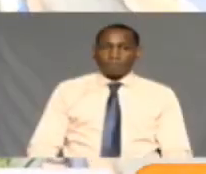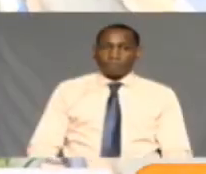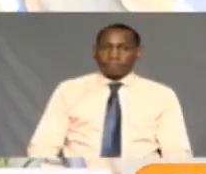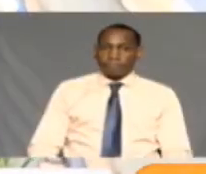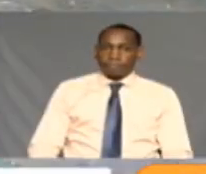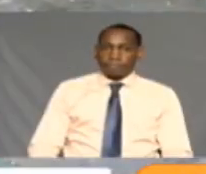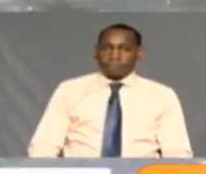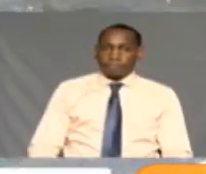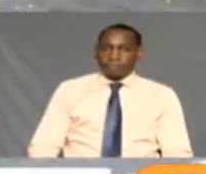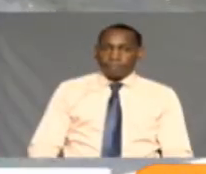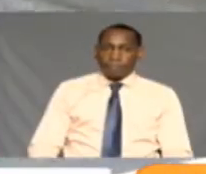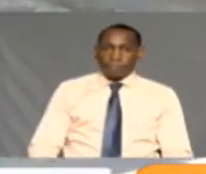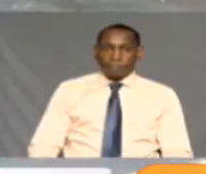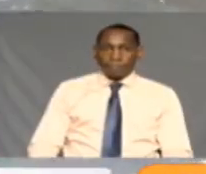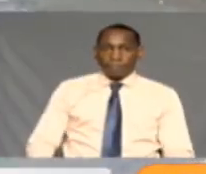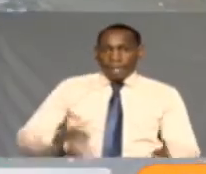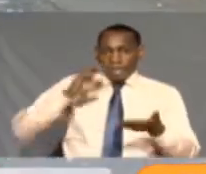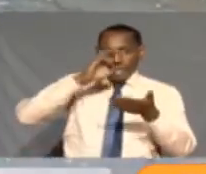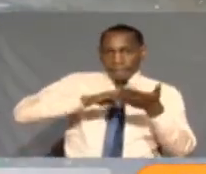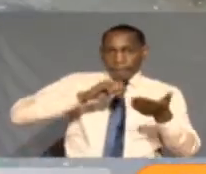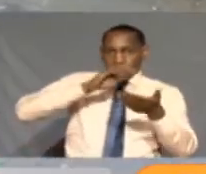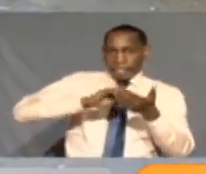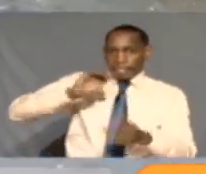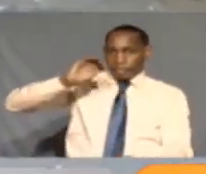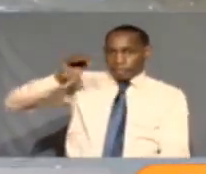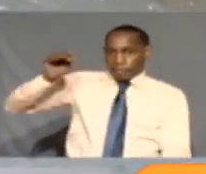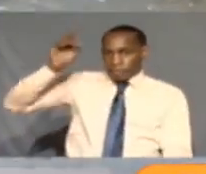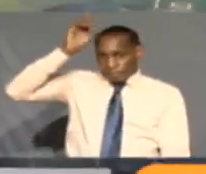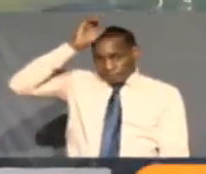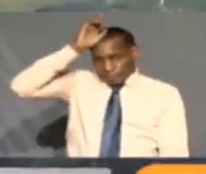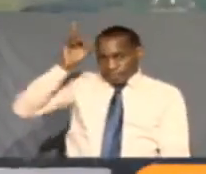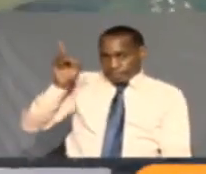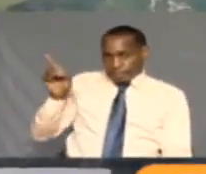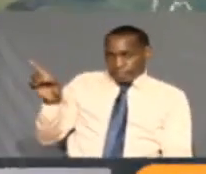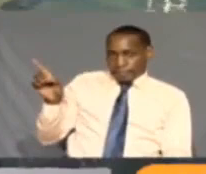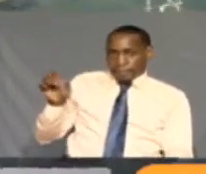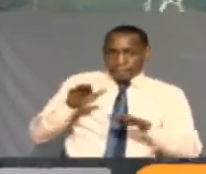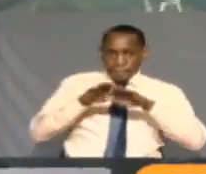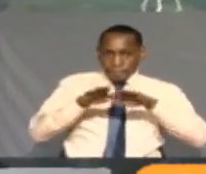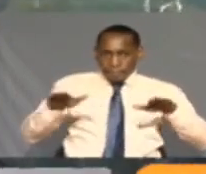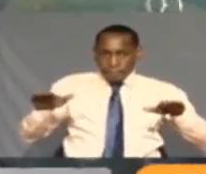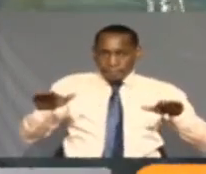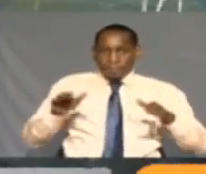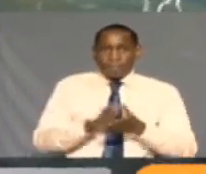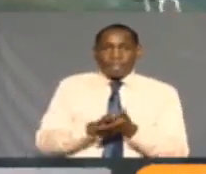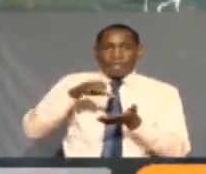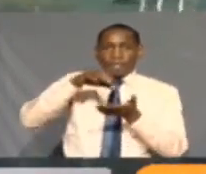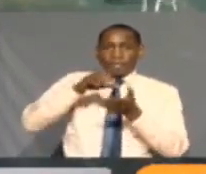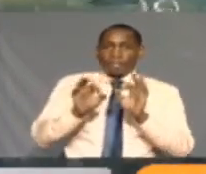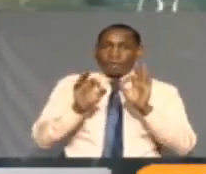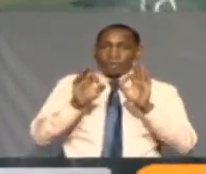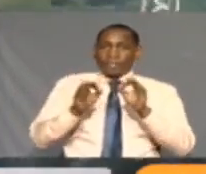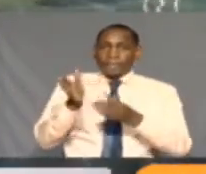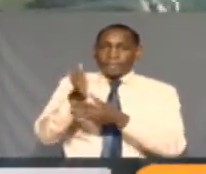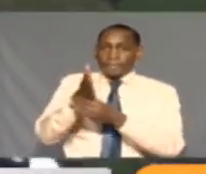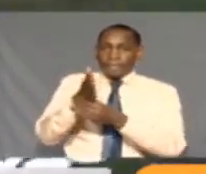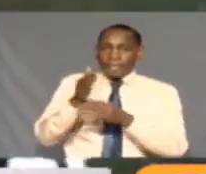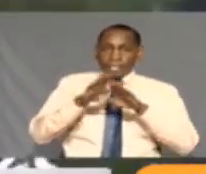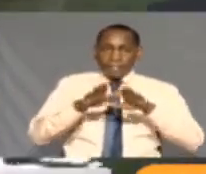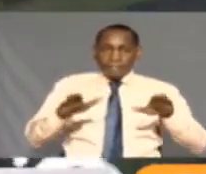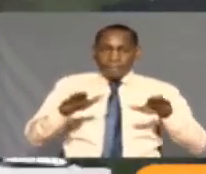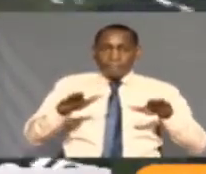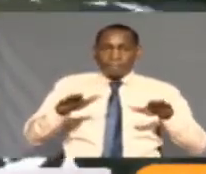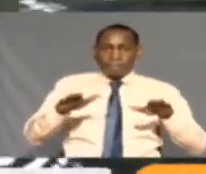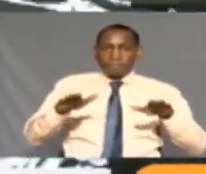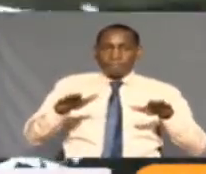Deep in Kiani Village, Machakos County, sits Kamuthanga Farm, a state-of-the-art fish farm located